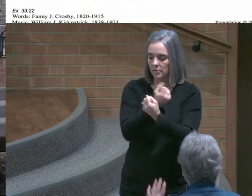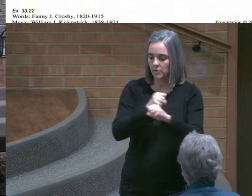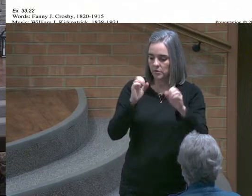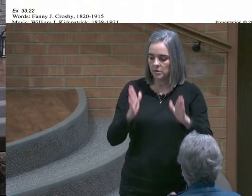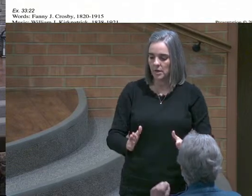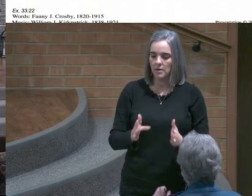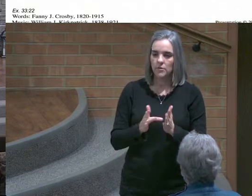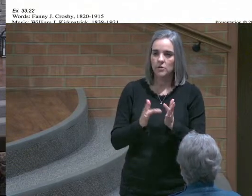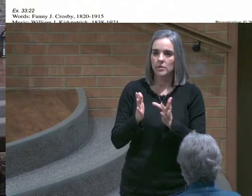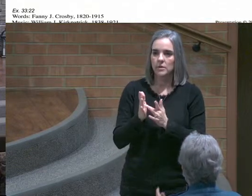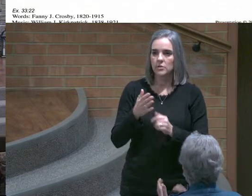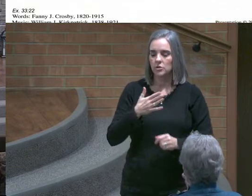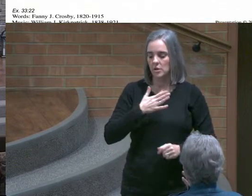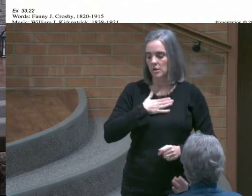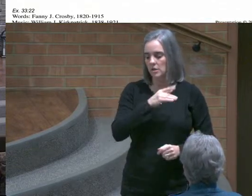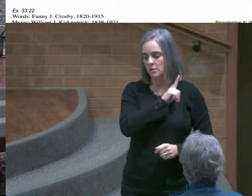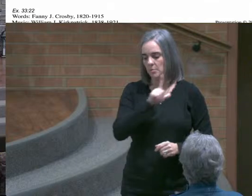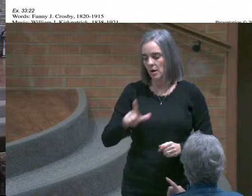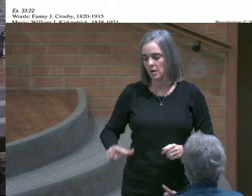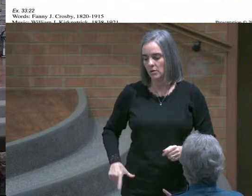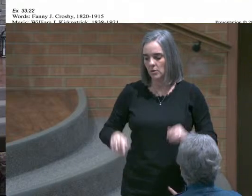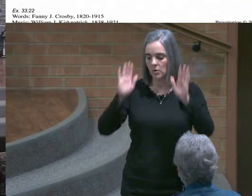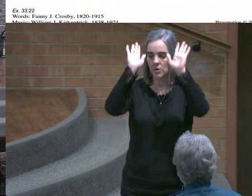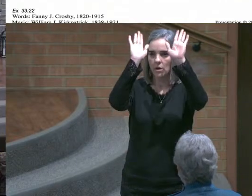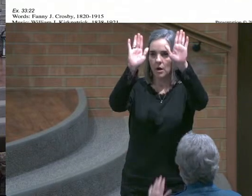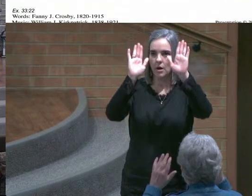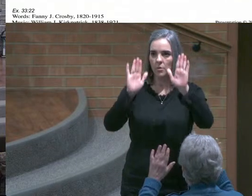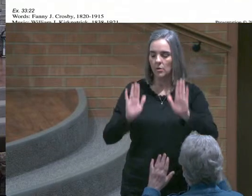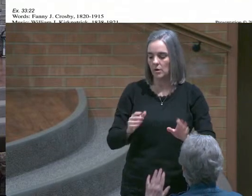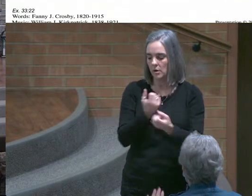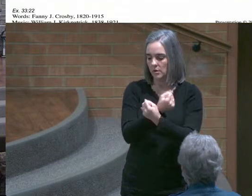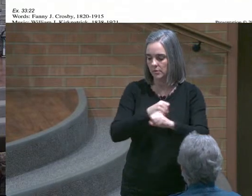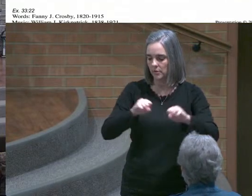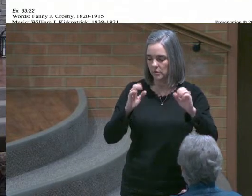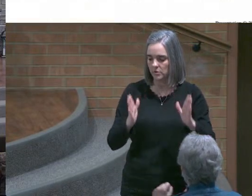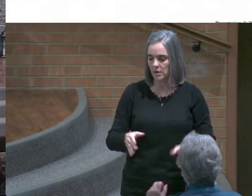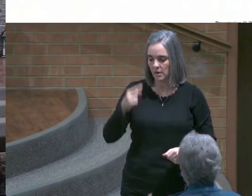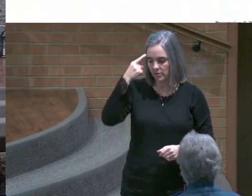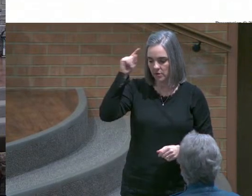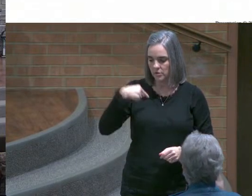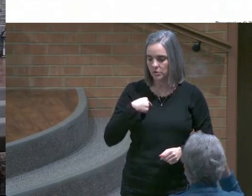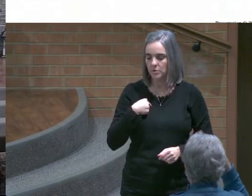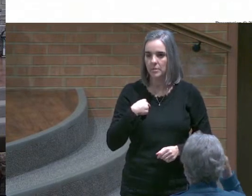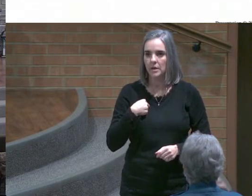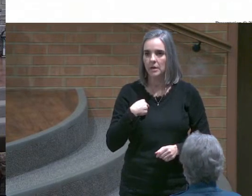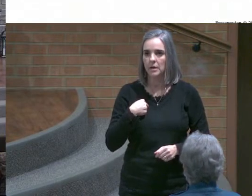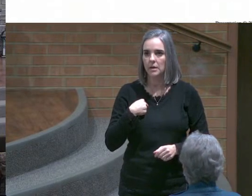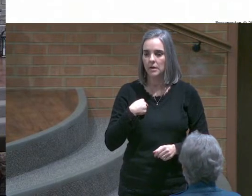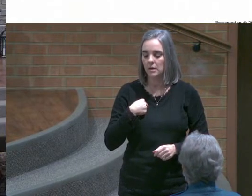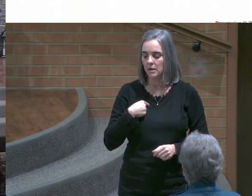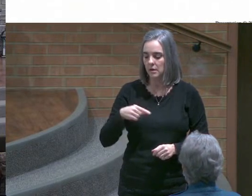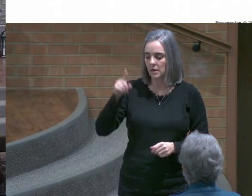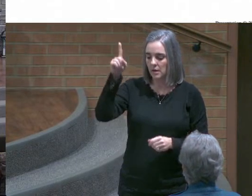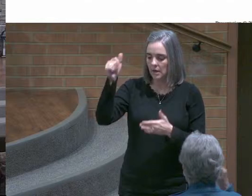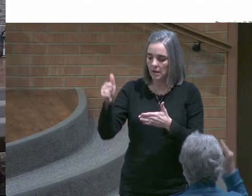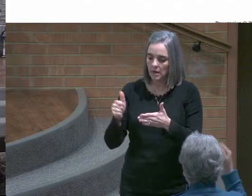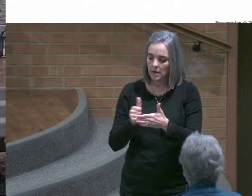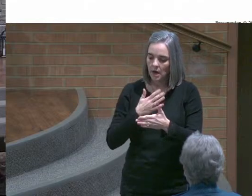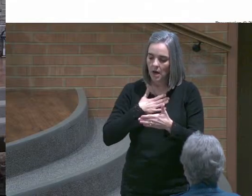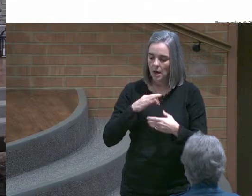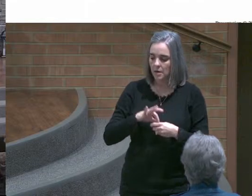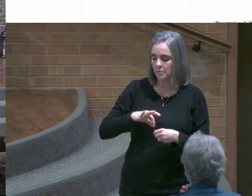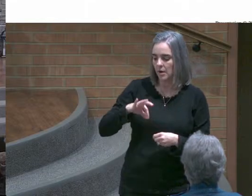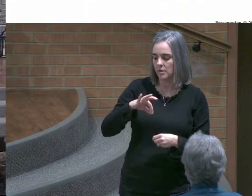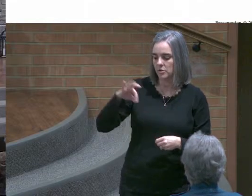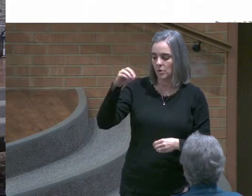A wonderful Savior is Jesus, my Lord, a wonderful Savior to me.